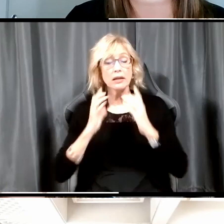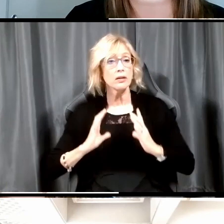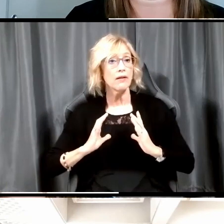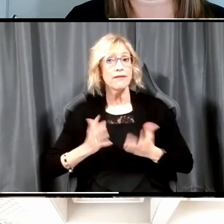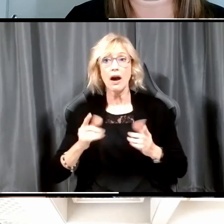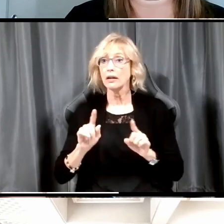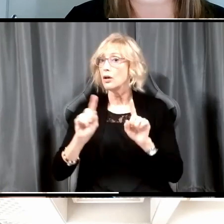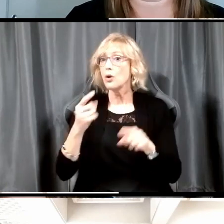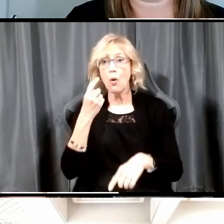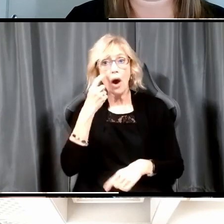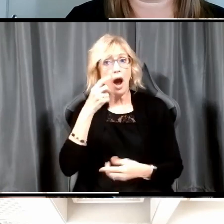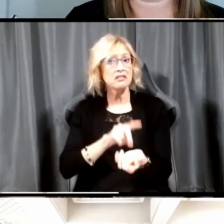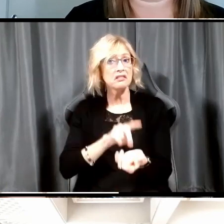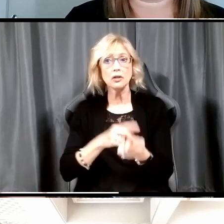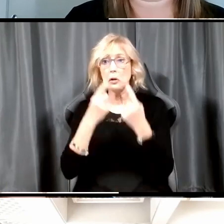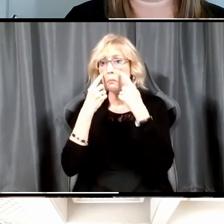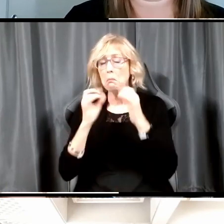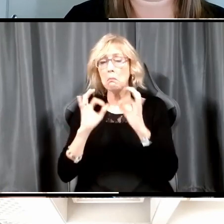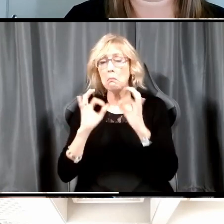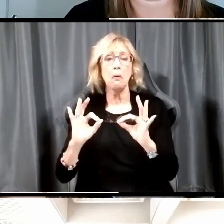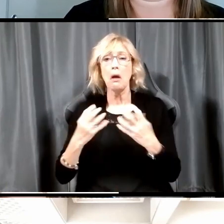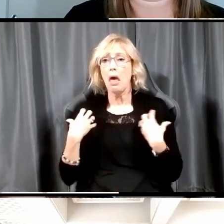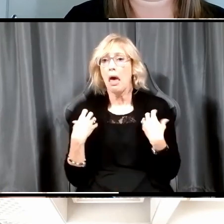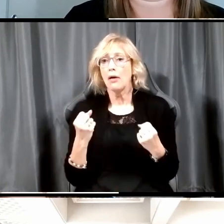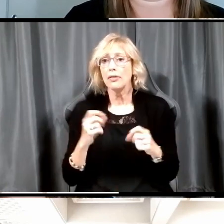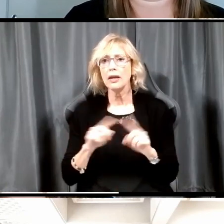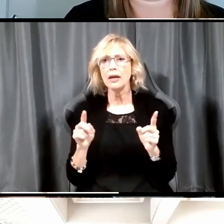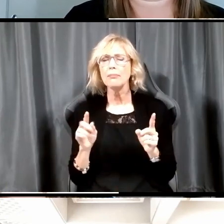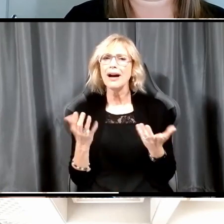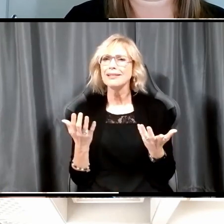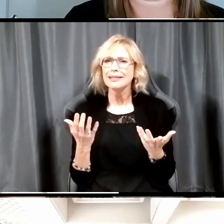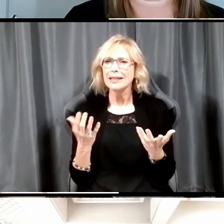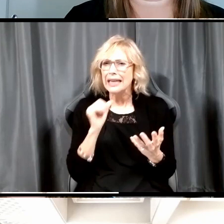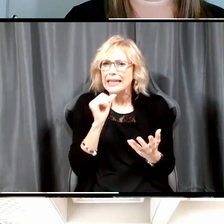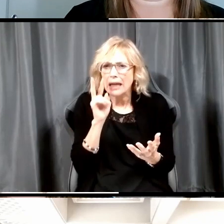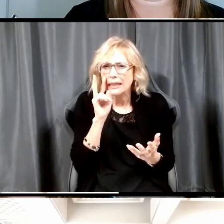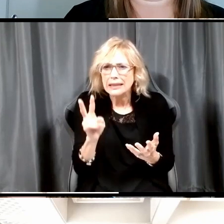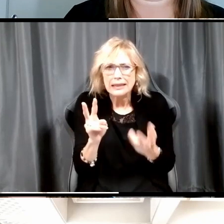an eye doctor, eyes are fine, eyes are healthy, but they seem like they're not seeing.